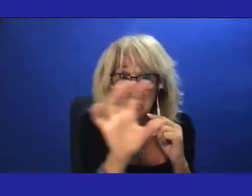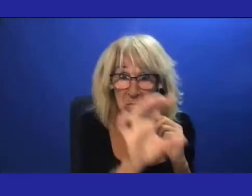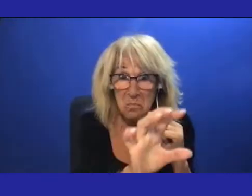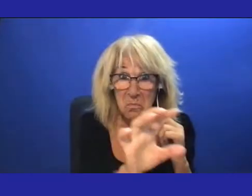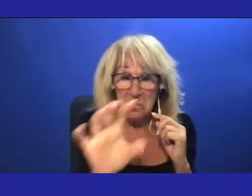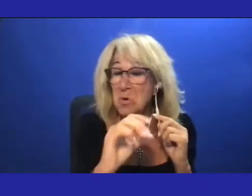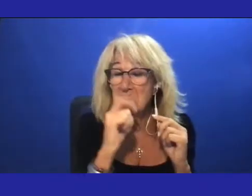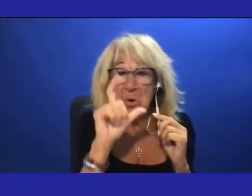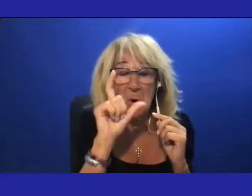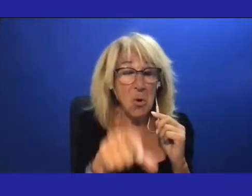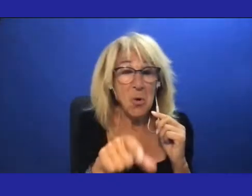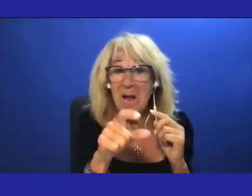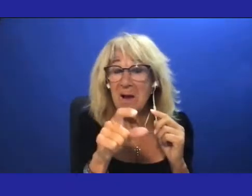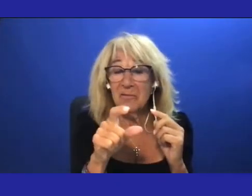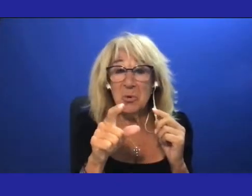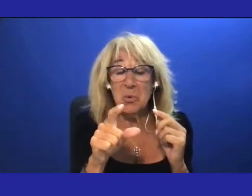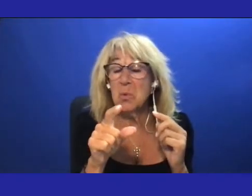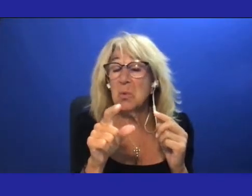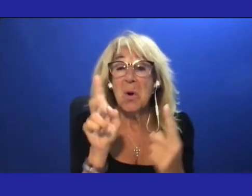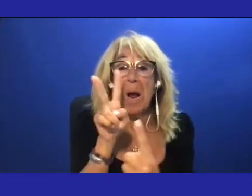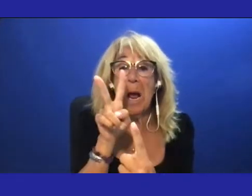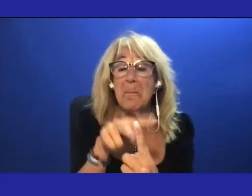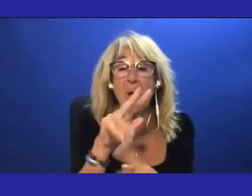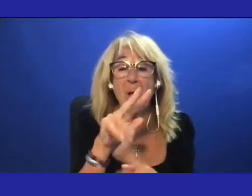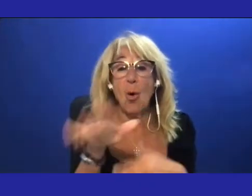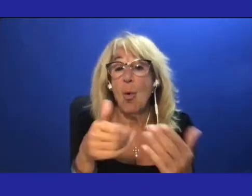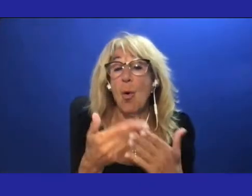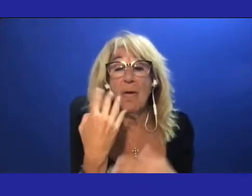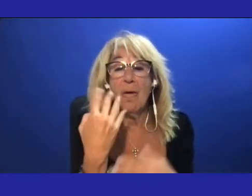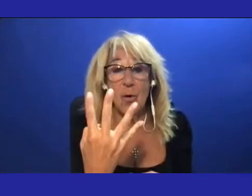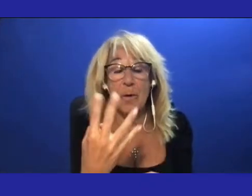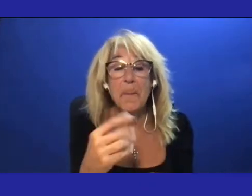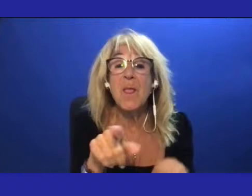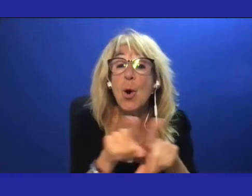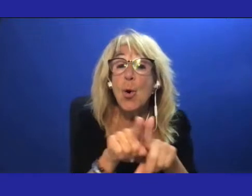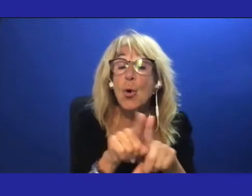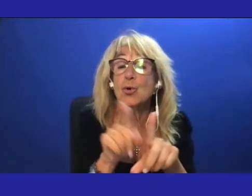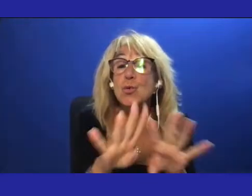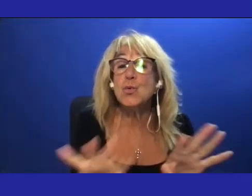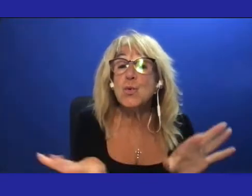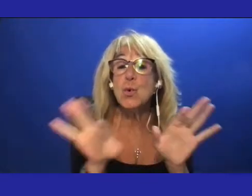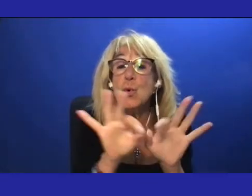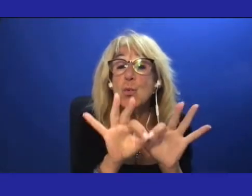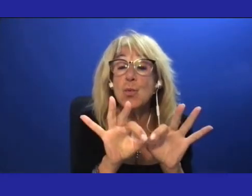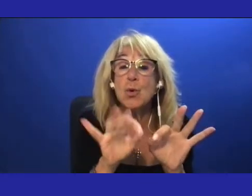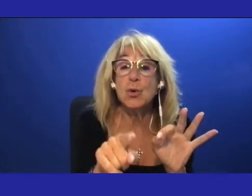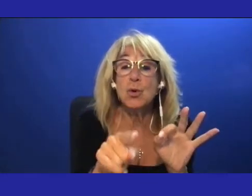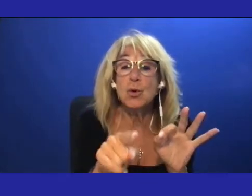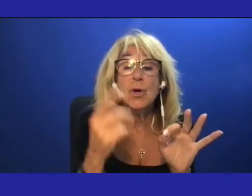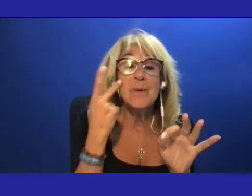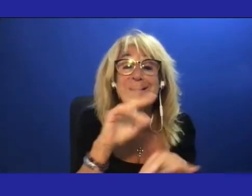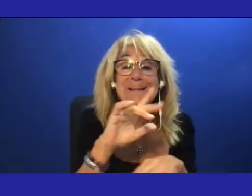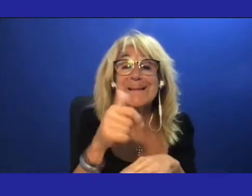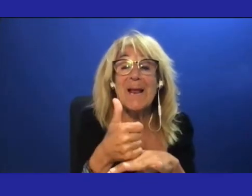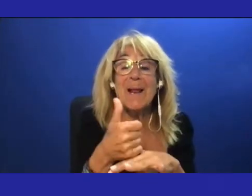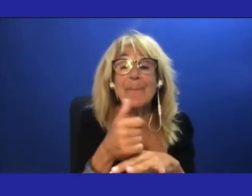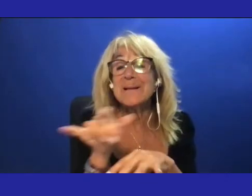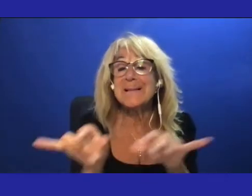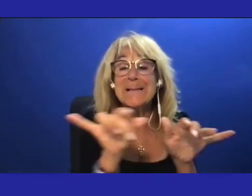4. The other thing to flag is that we set the same threshold for cost